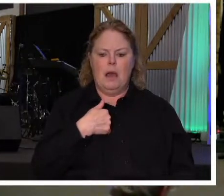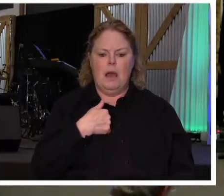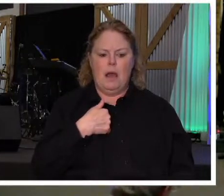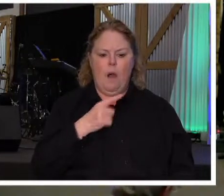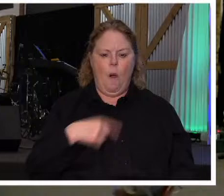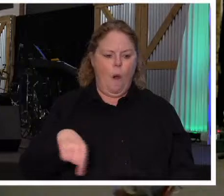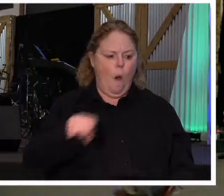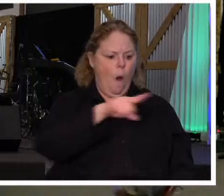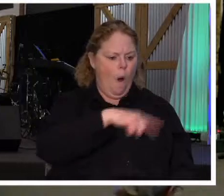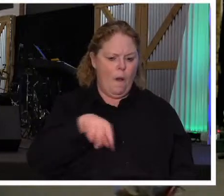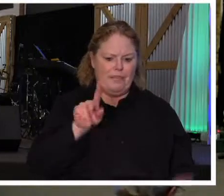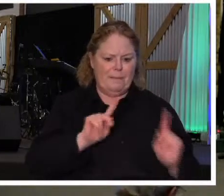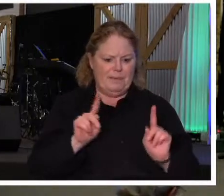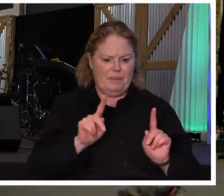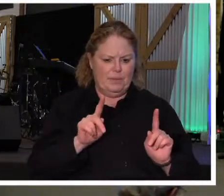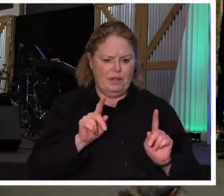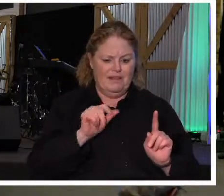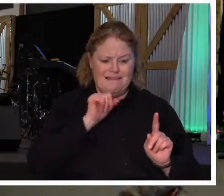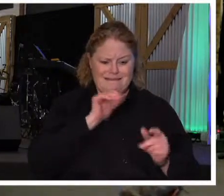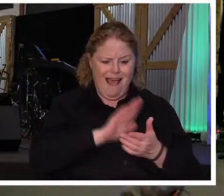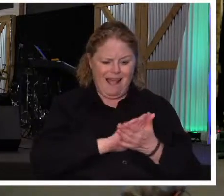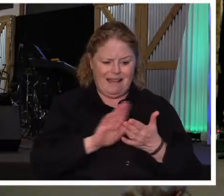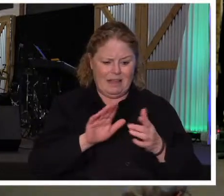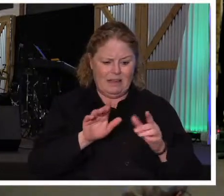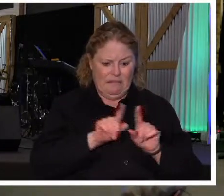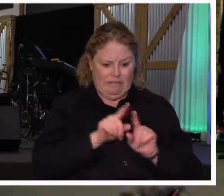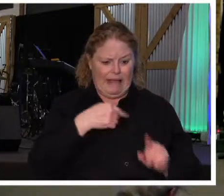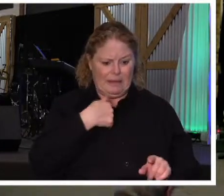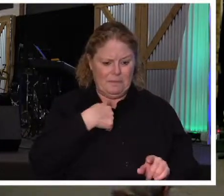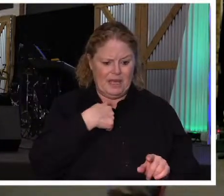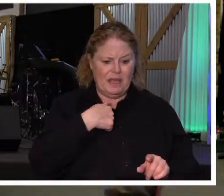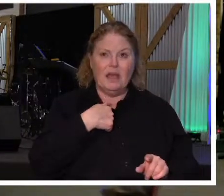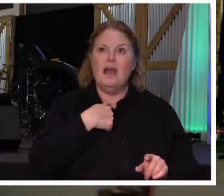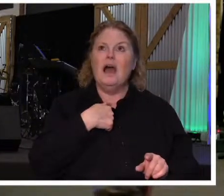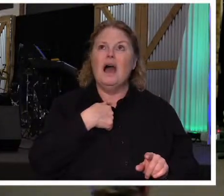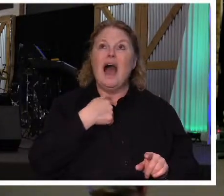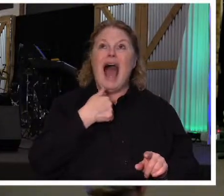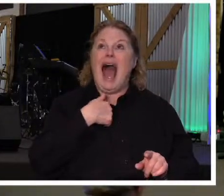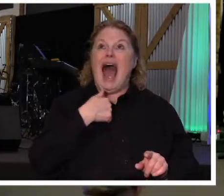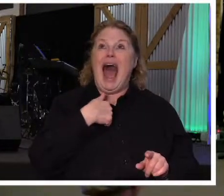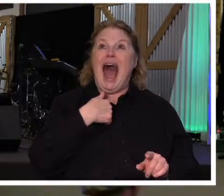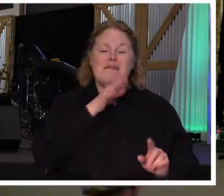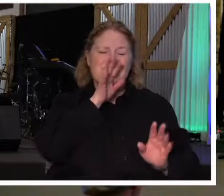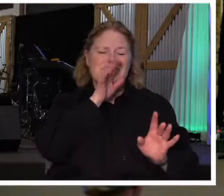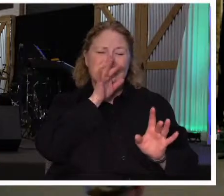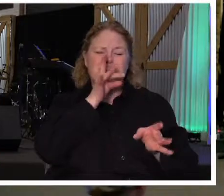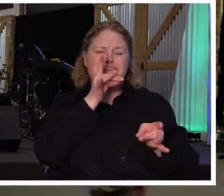are unclean, and I am just one of them. Even my lips, the best part of me,